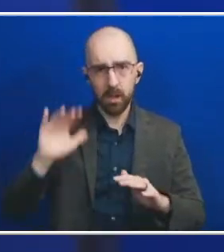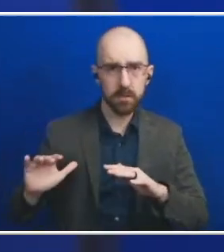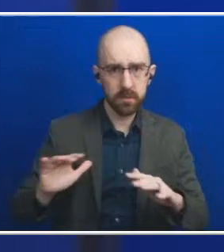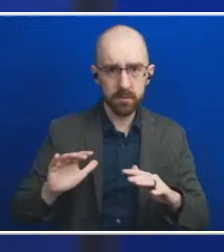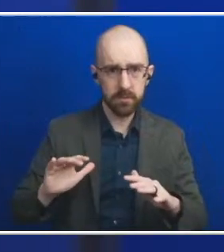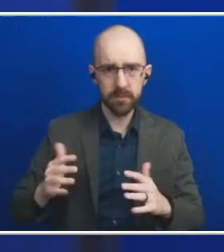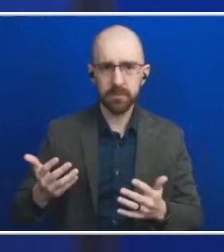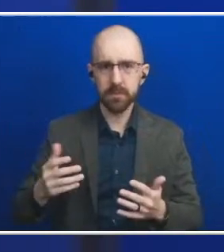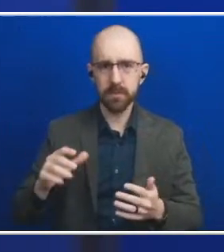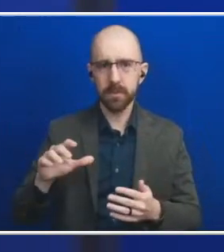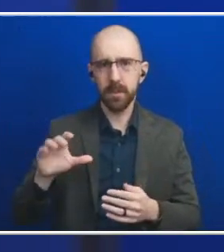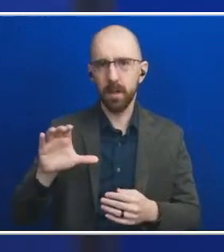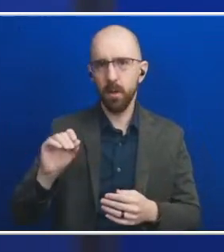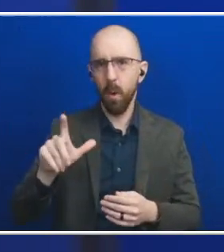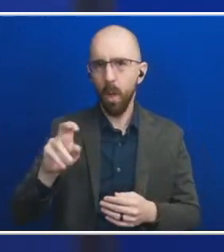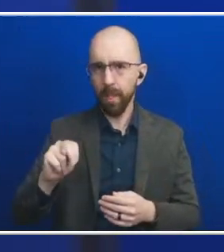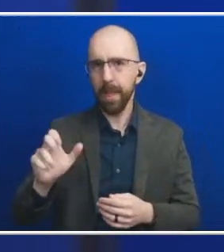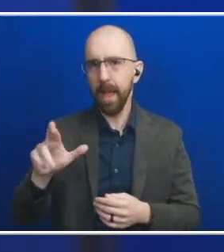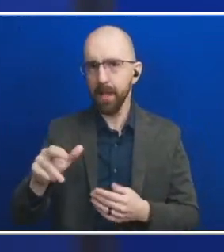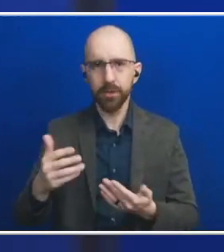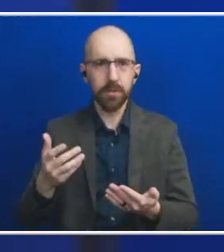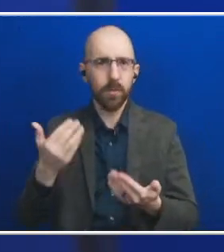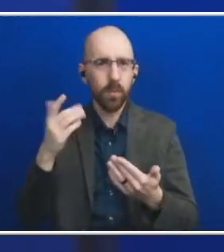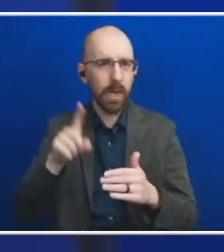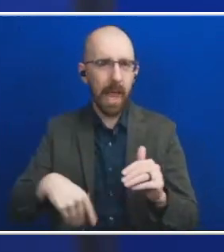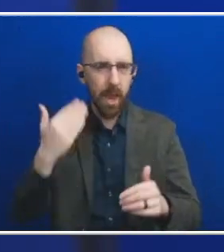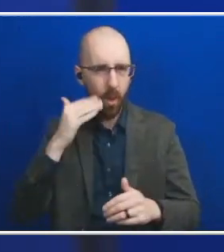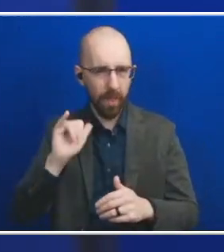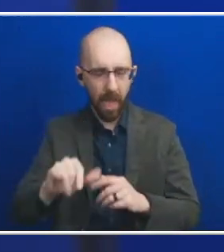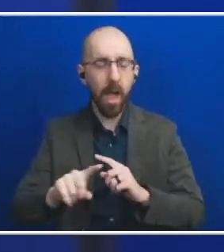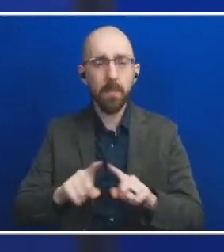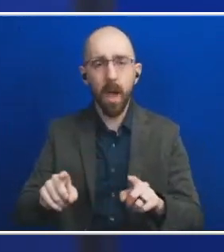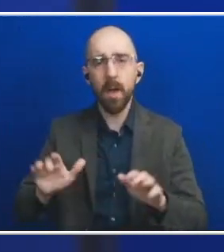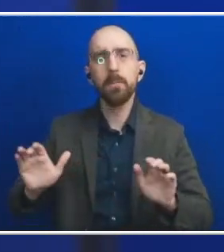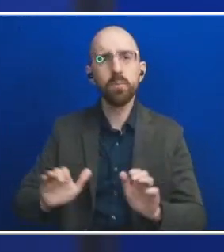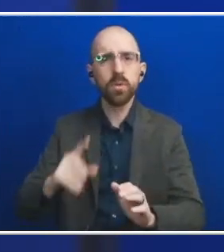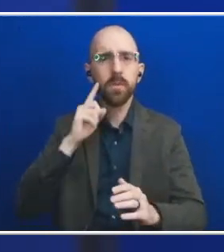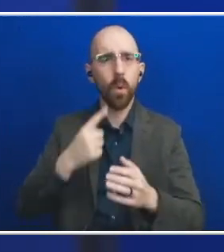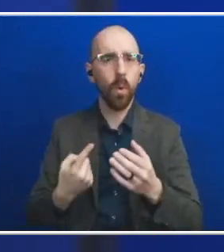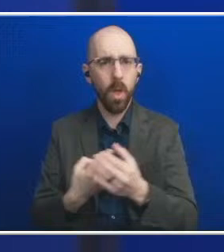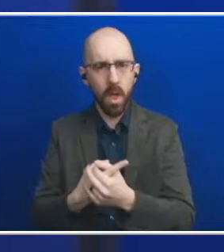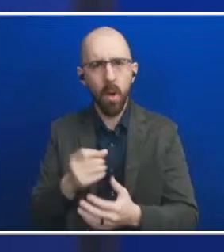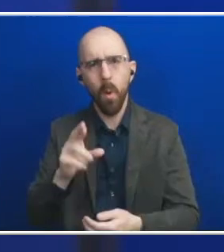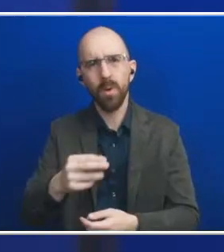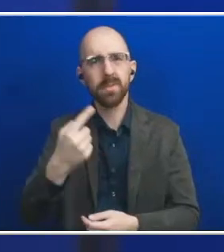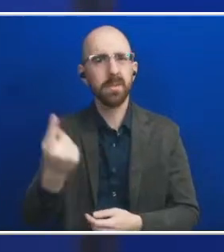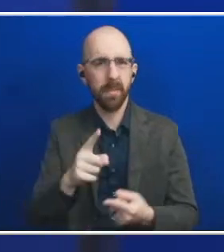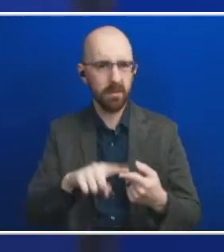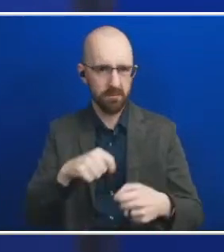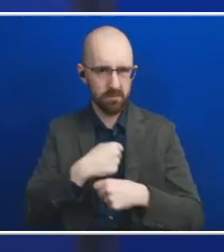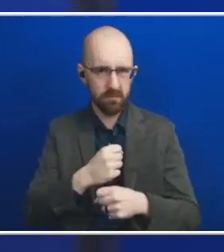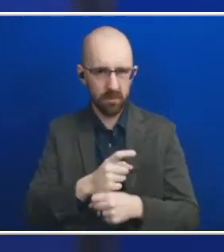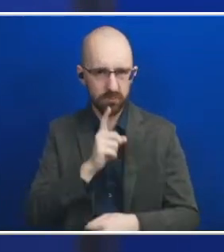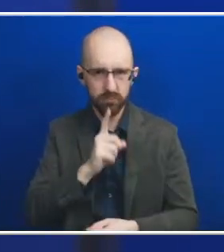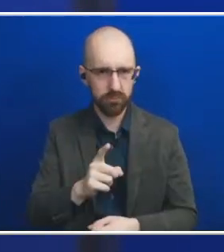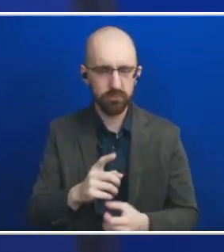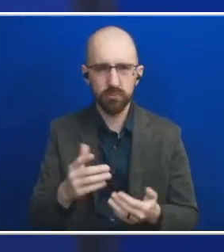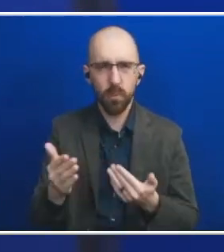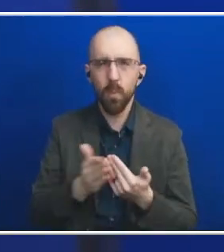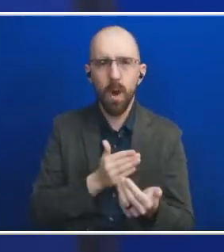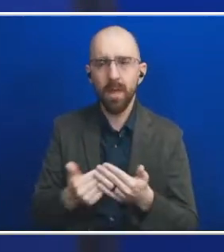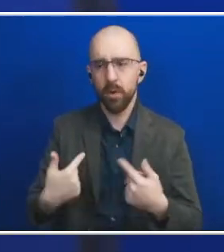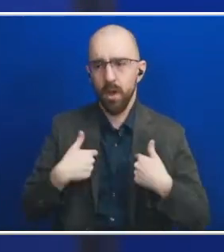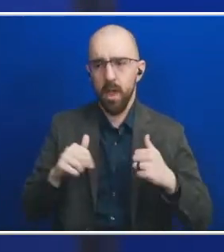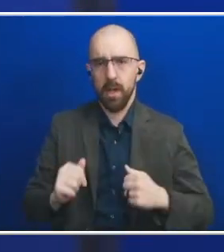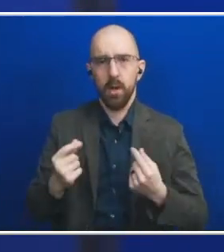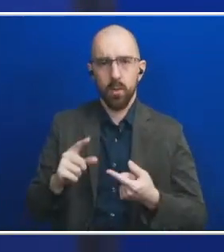but at least go get checked, try to push for a colonoscopy or at least something just to make sure. just whatever I can do to help share the message